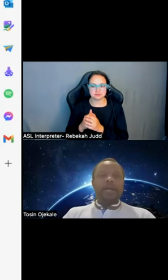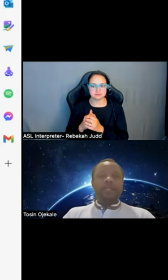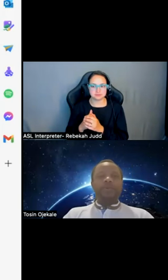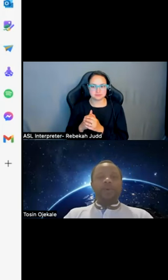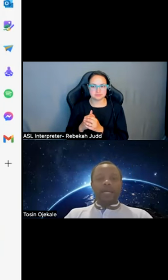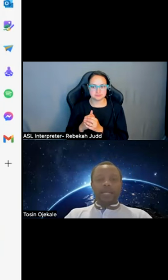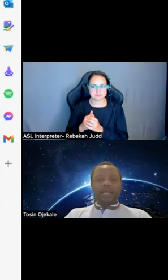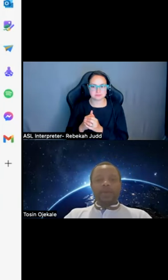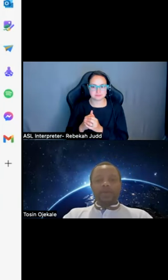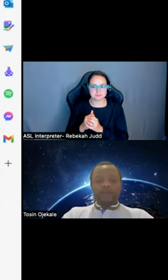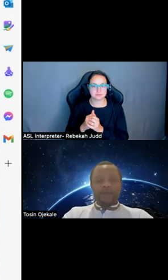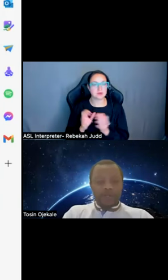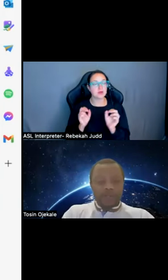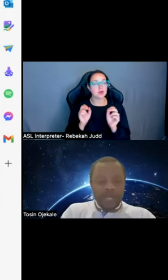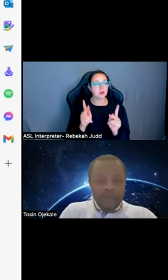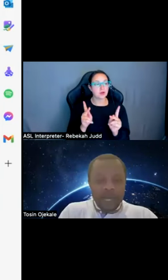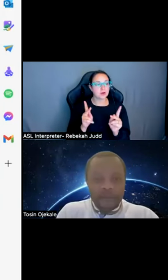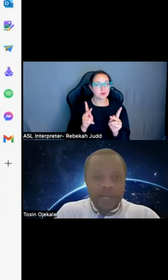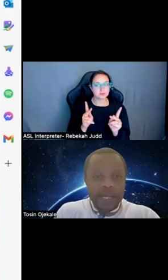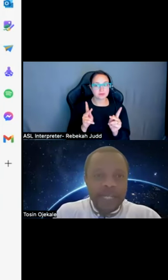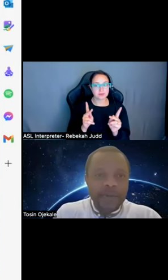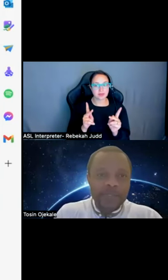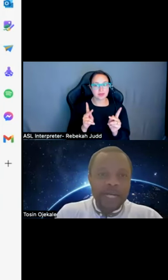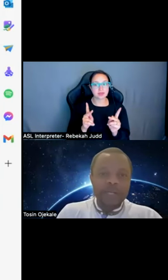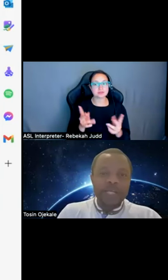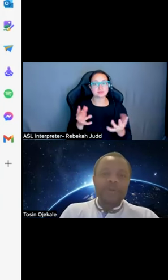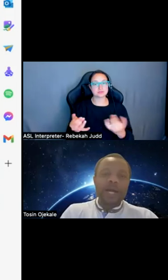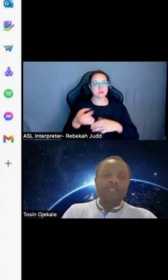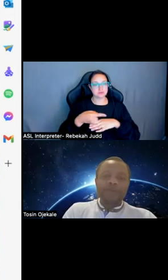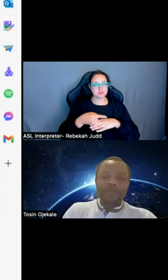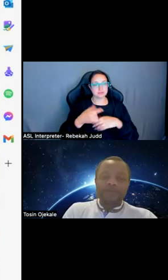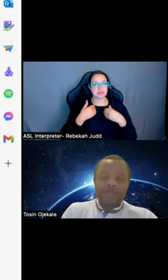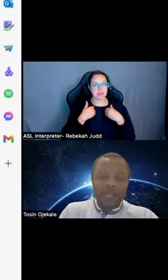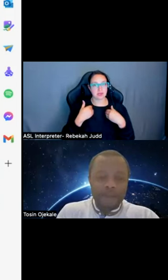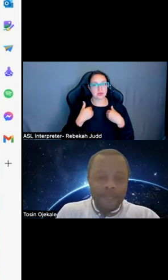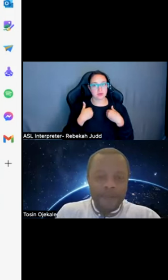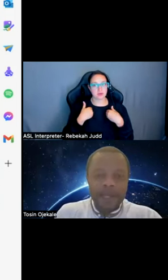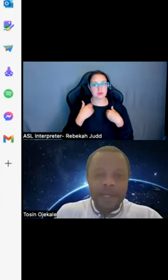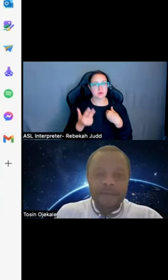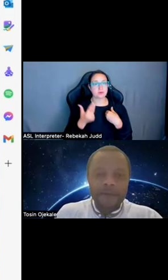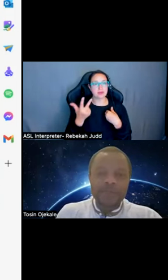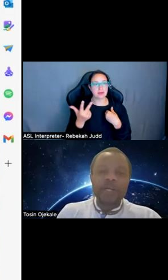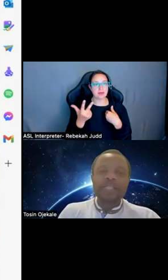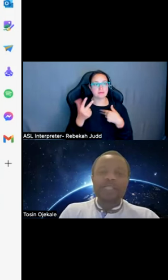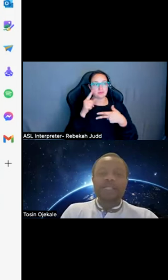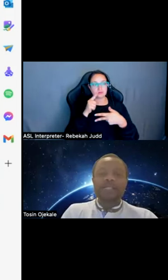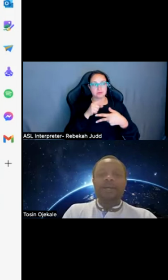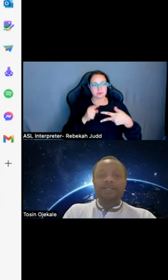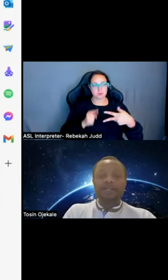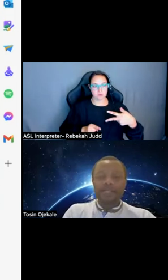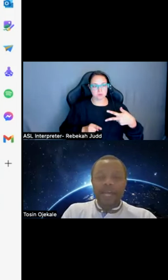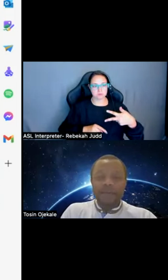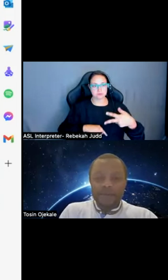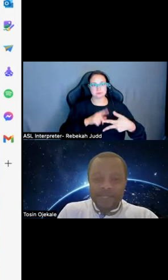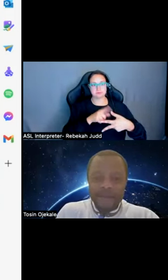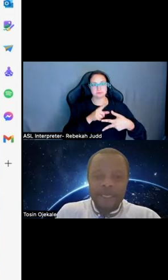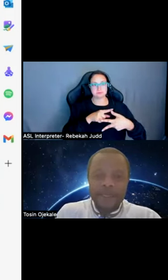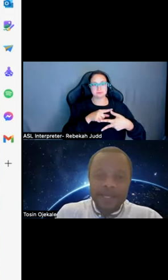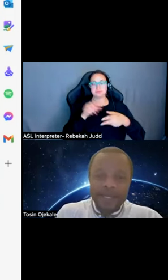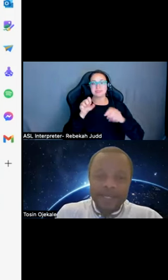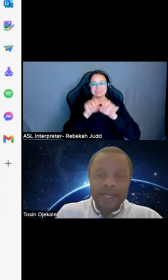All right, so what are the key goals for today? We have 3 key goals that we need to achieve today. The first one is